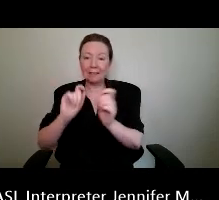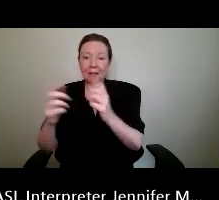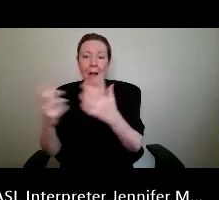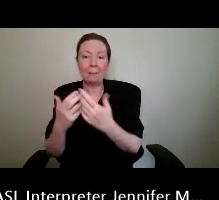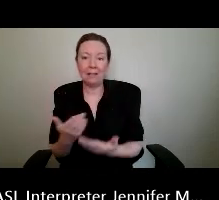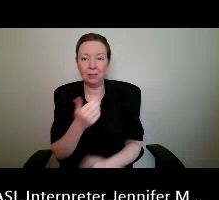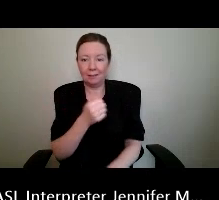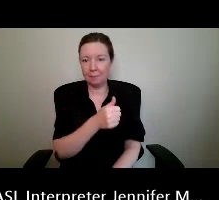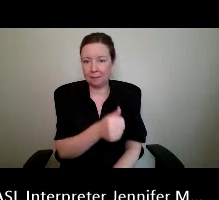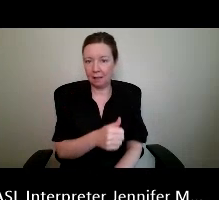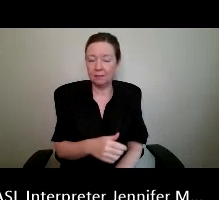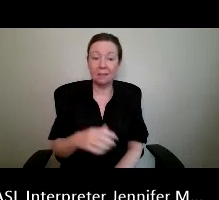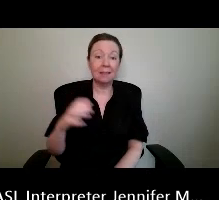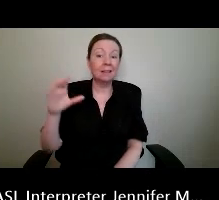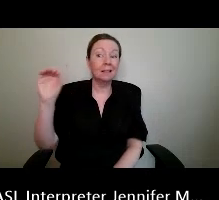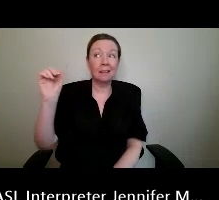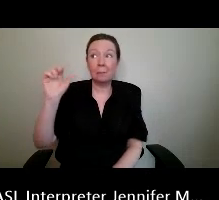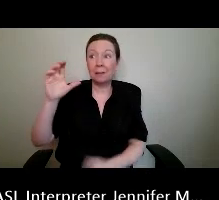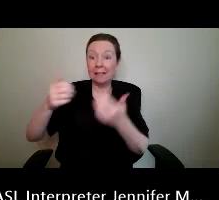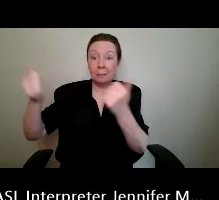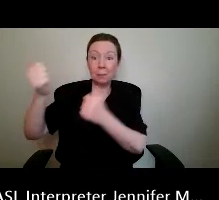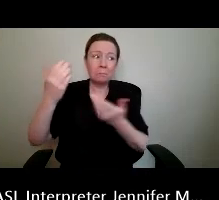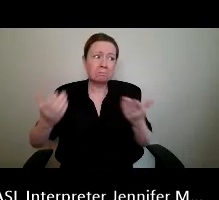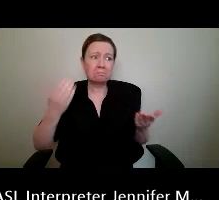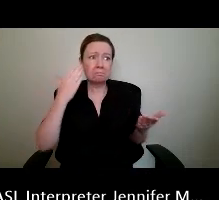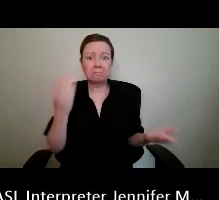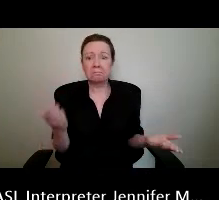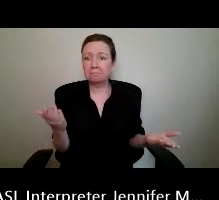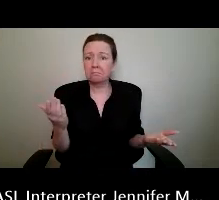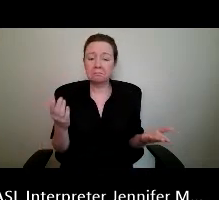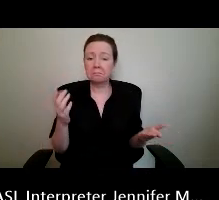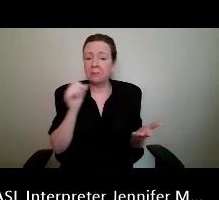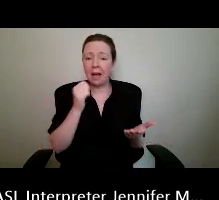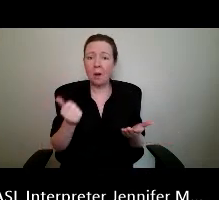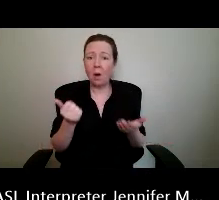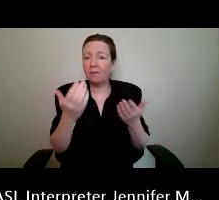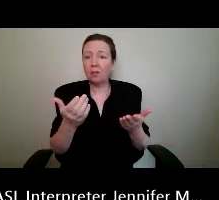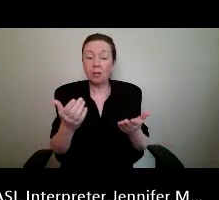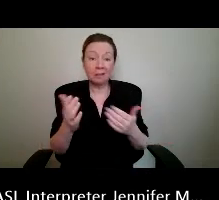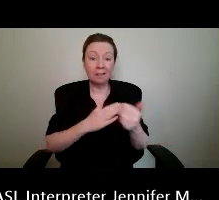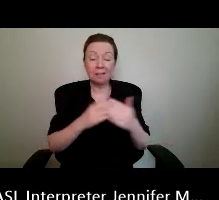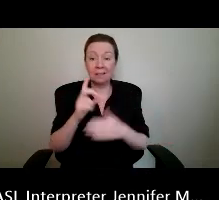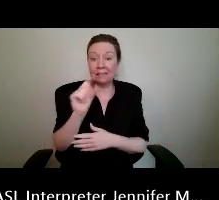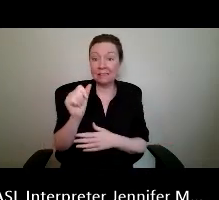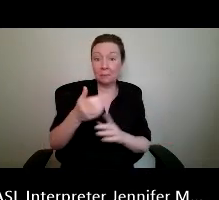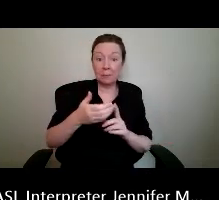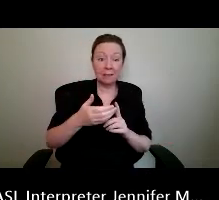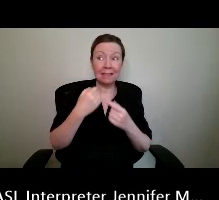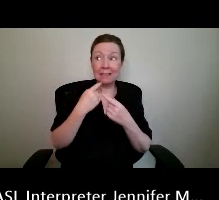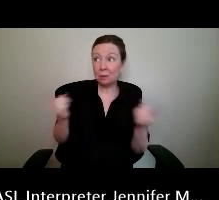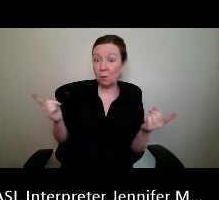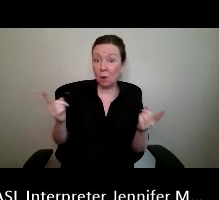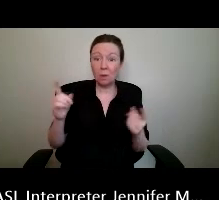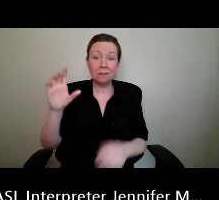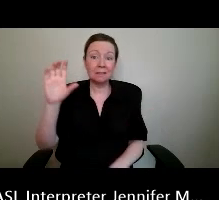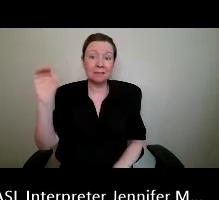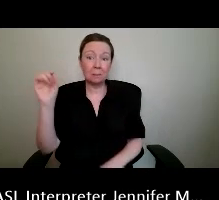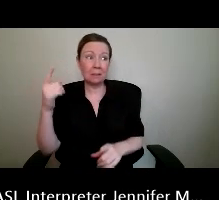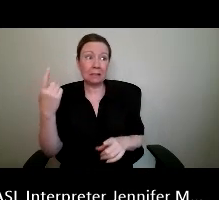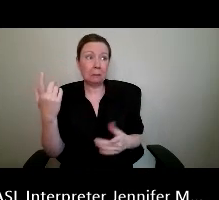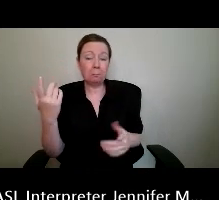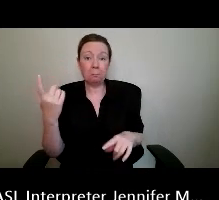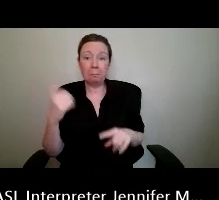The employer might not necessarily offer that accommodation, even if the disability is disclosed. The employee has to